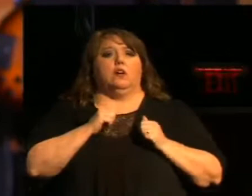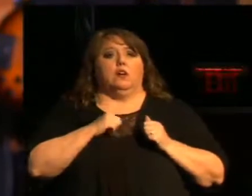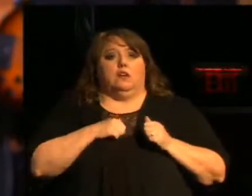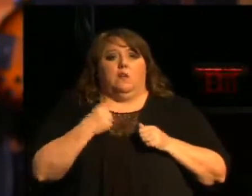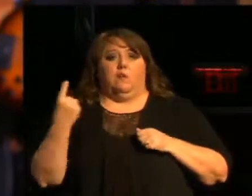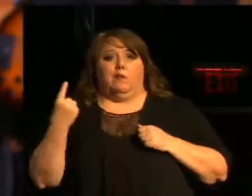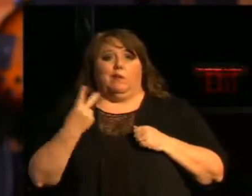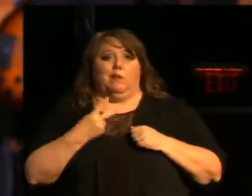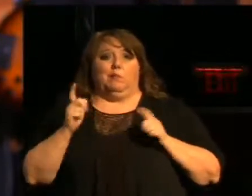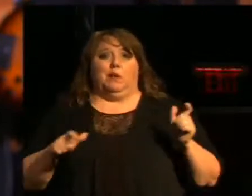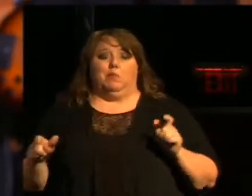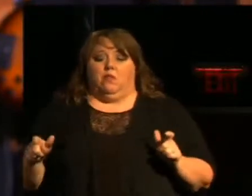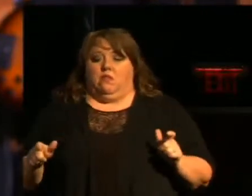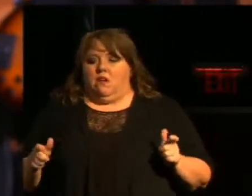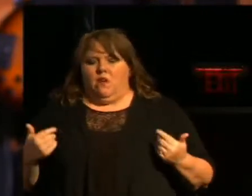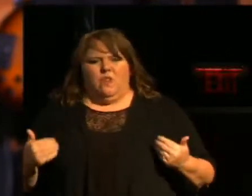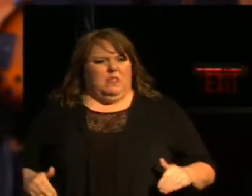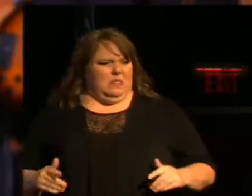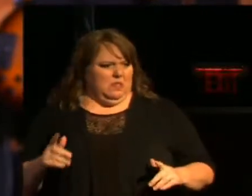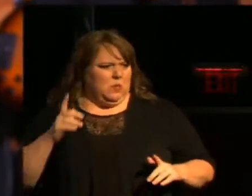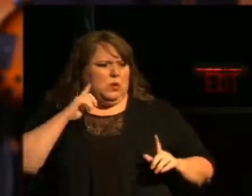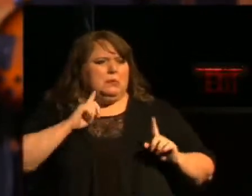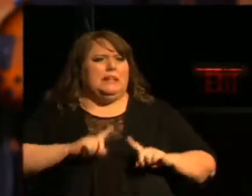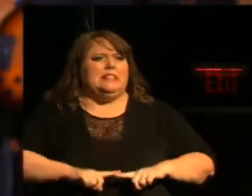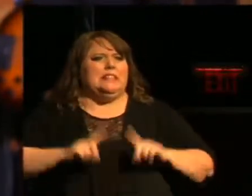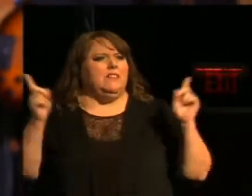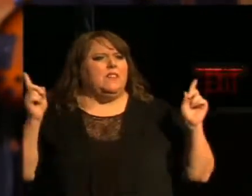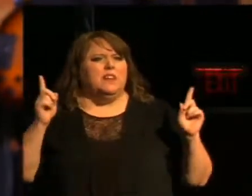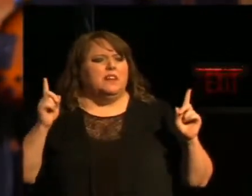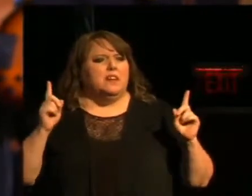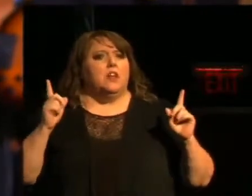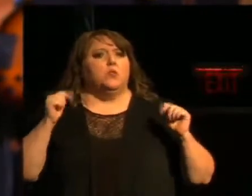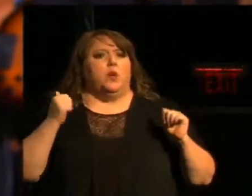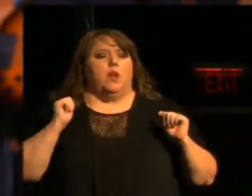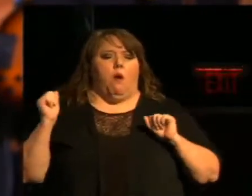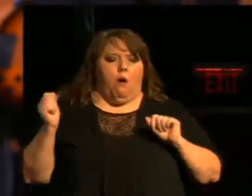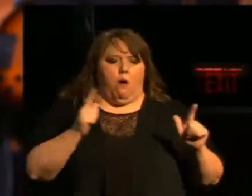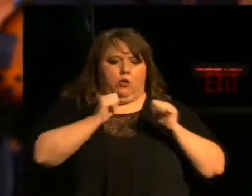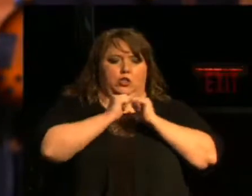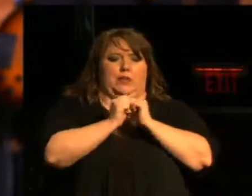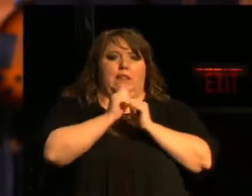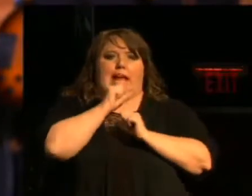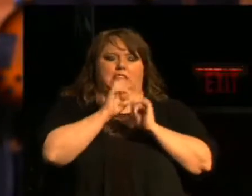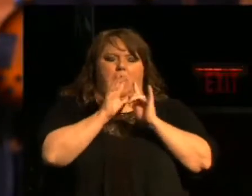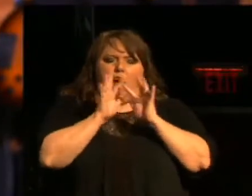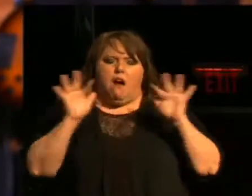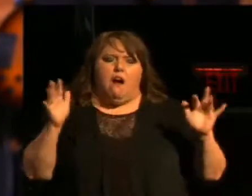the land of the free, and because of the brave, you don't have to be like me, and I don't have to be like you.